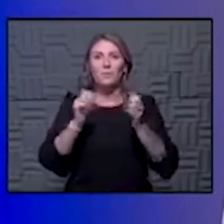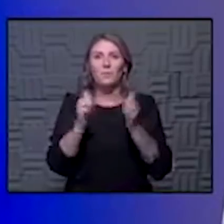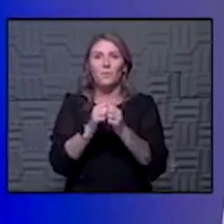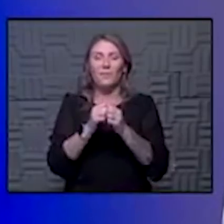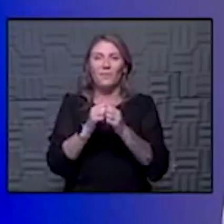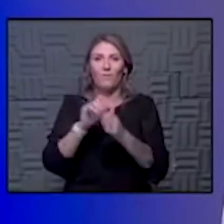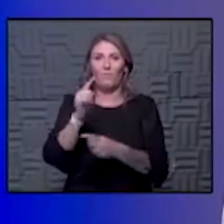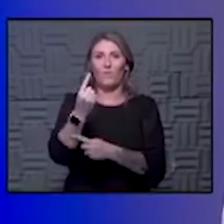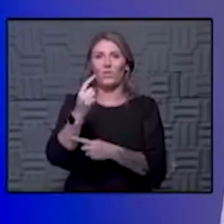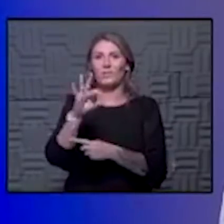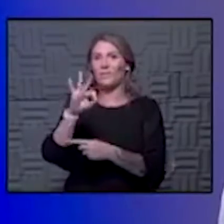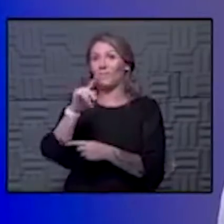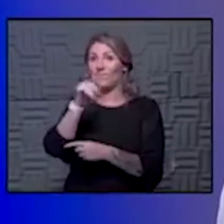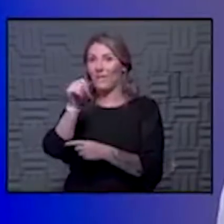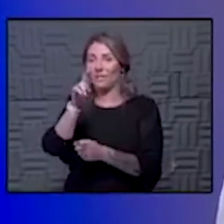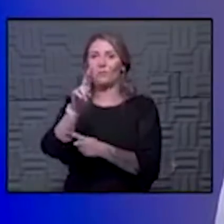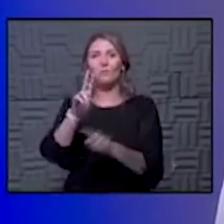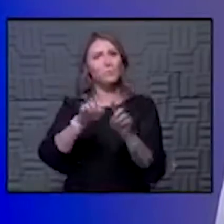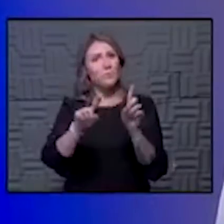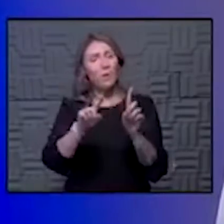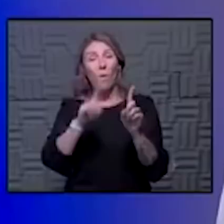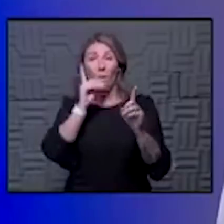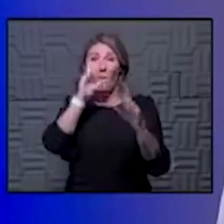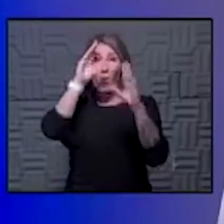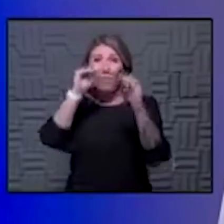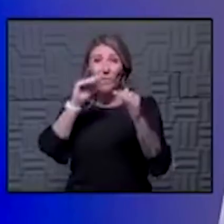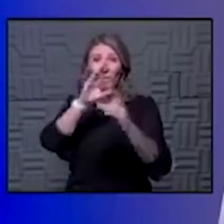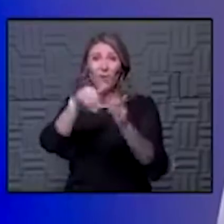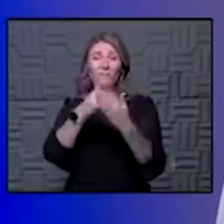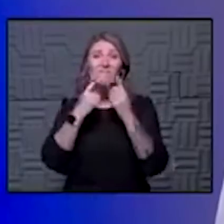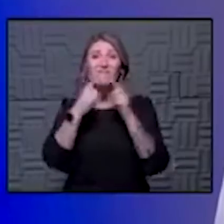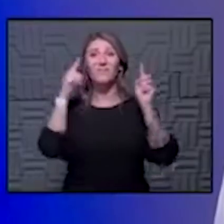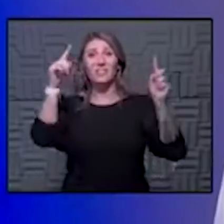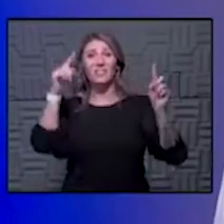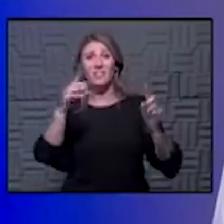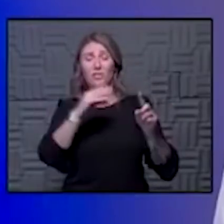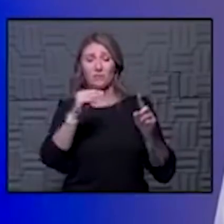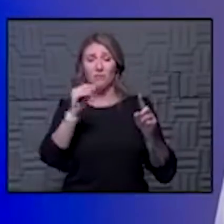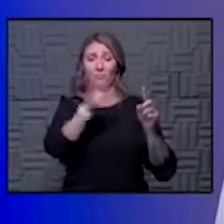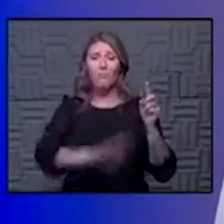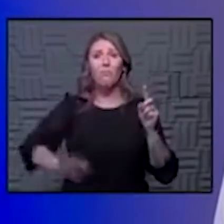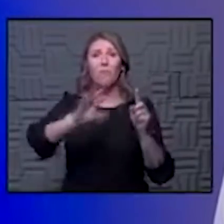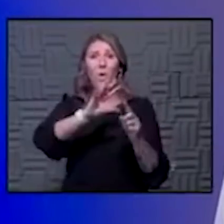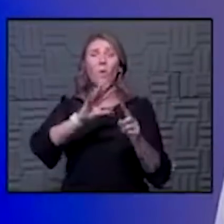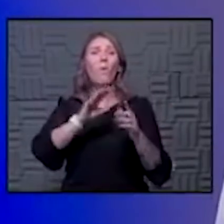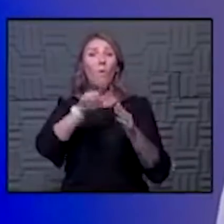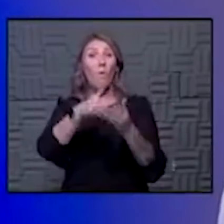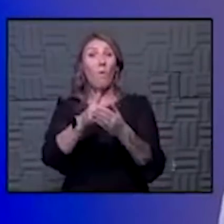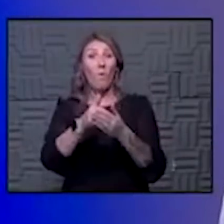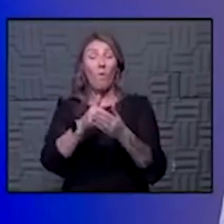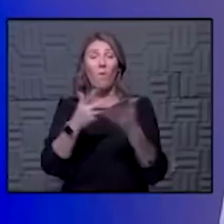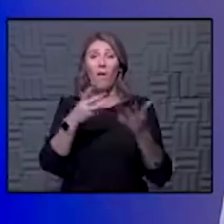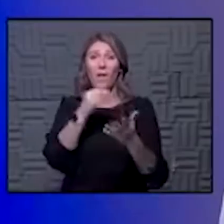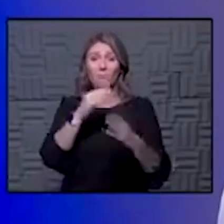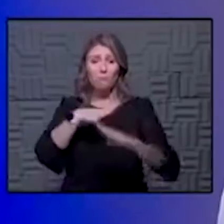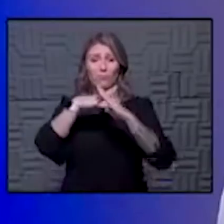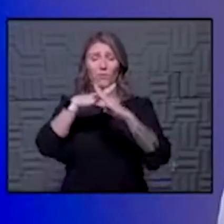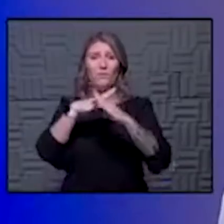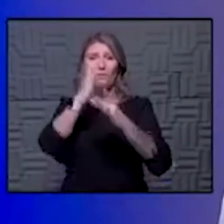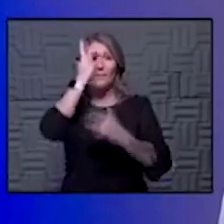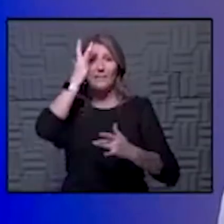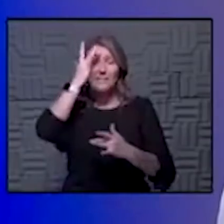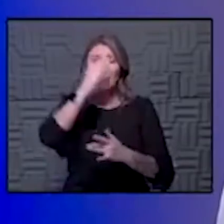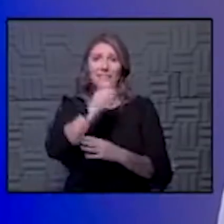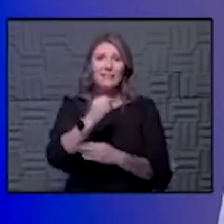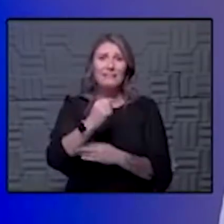the Pfizer. But hopefully they will all be as efficacious across the board and prevent illness, prevent